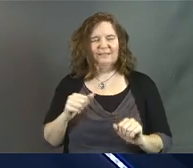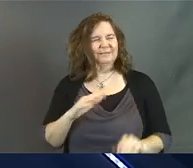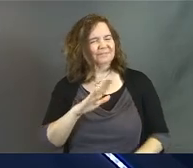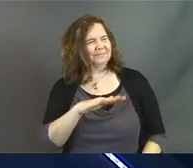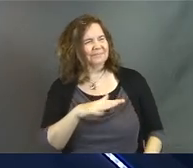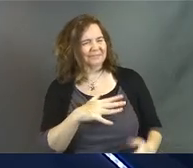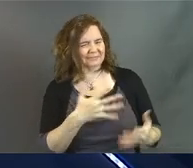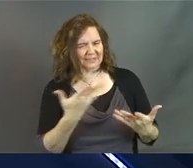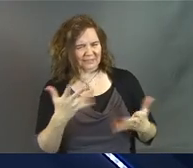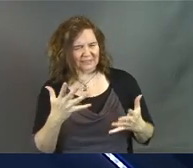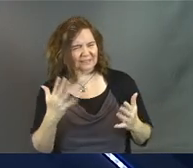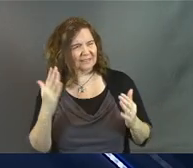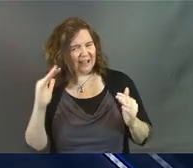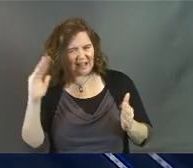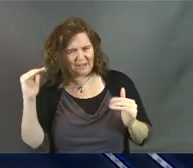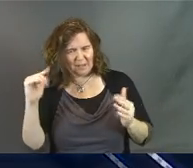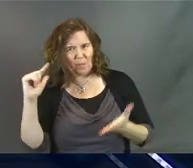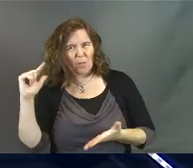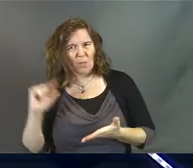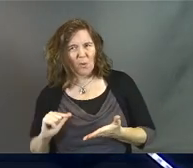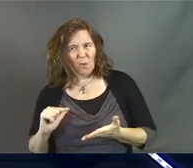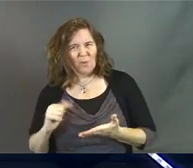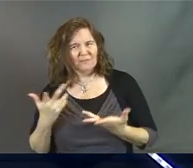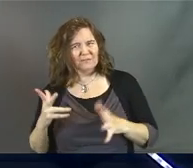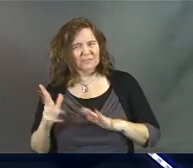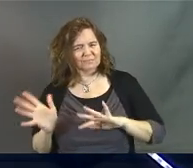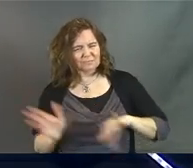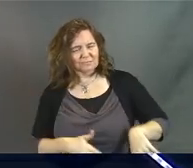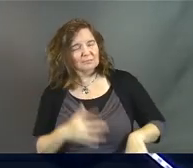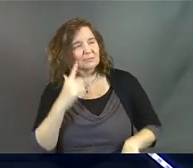get beyond the low expectations that you have of me?